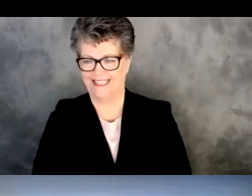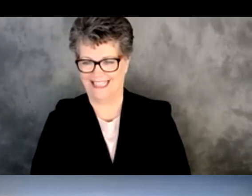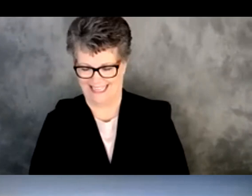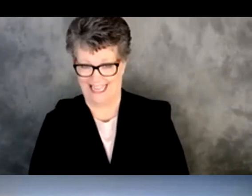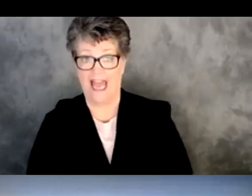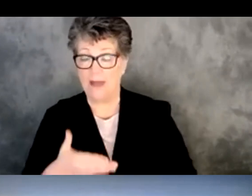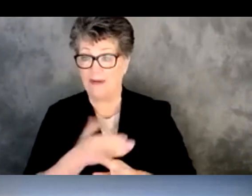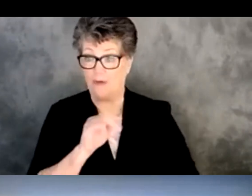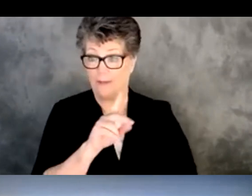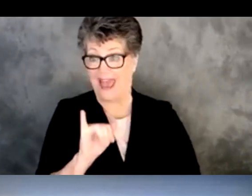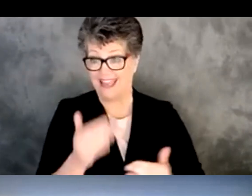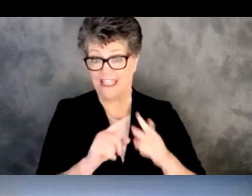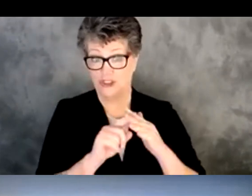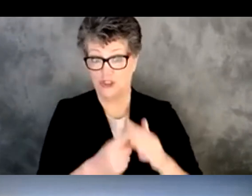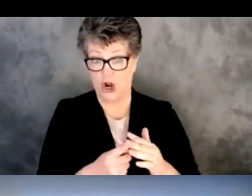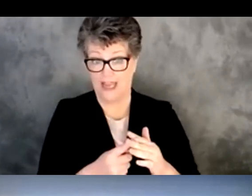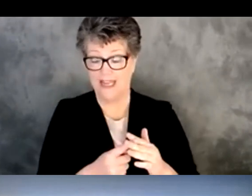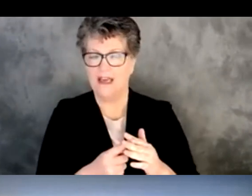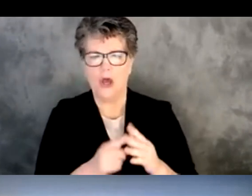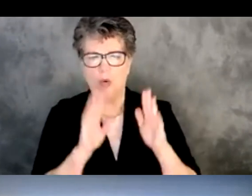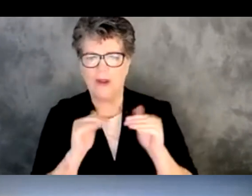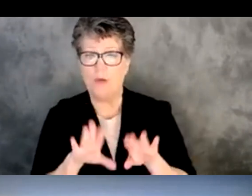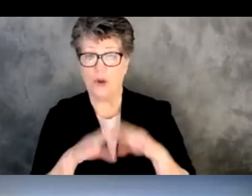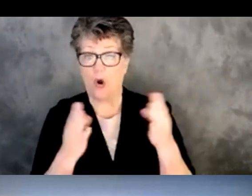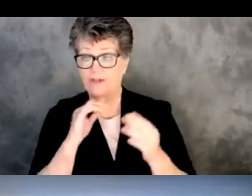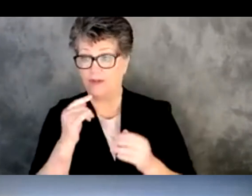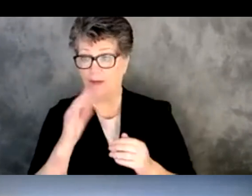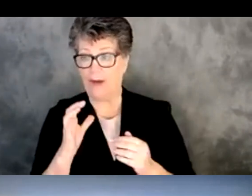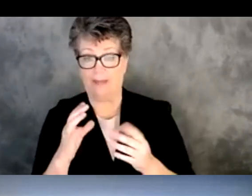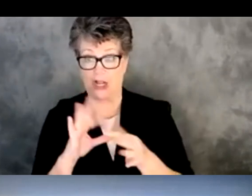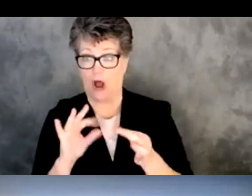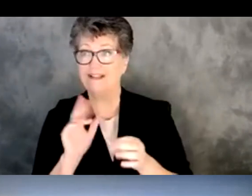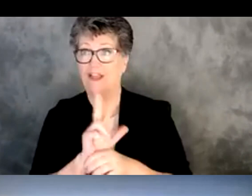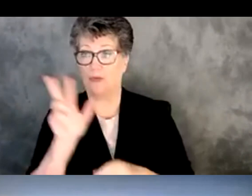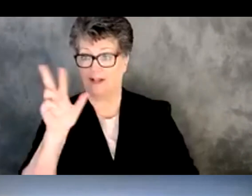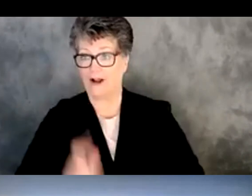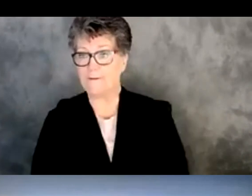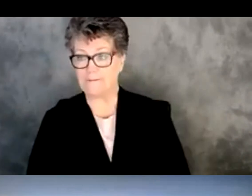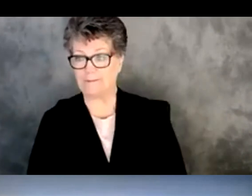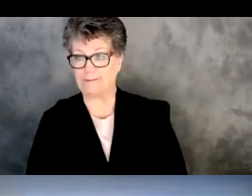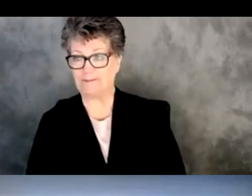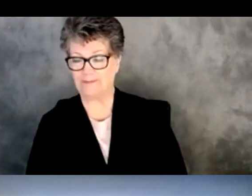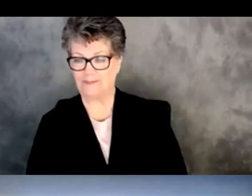And before Patty gets started, we hope to open for public comment at 3 o'clock.